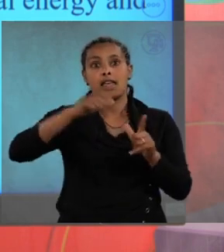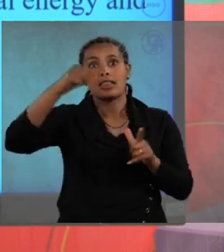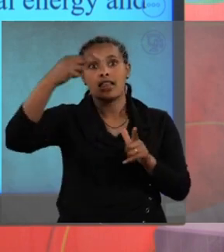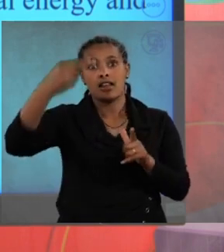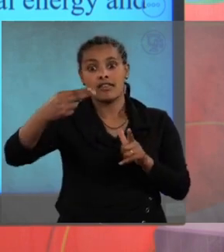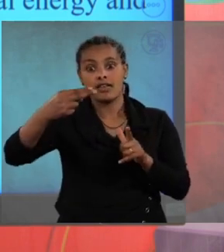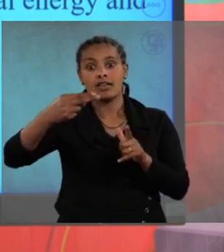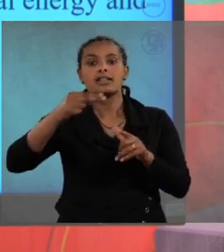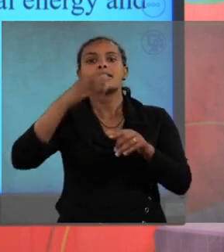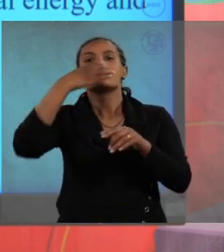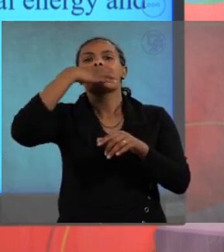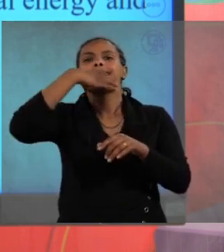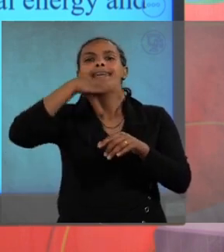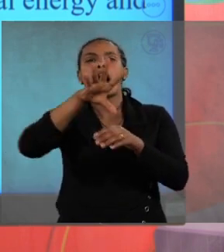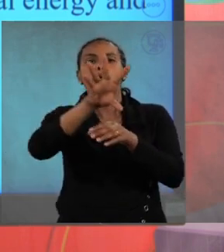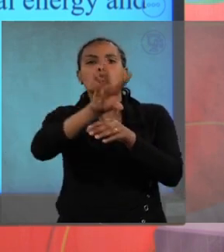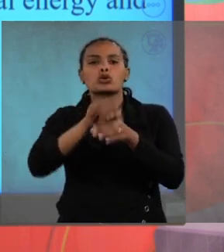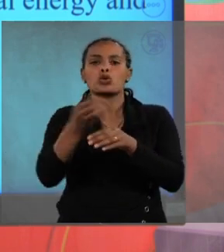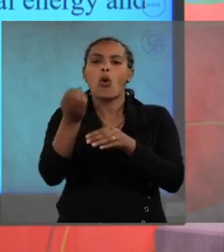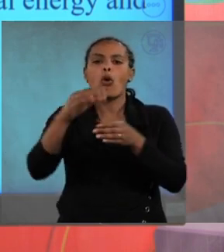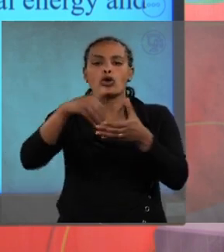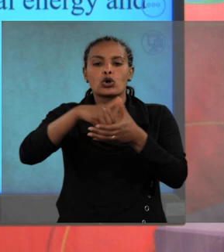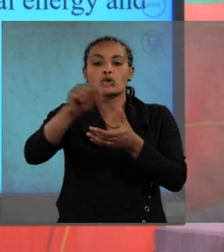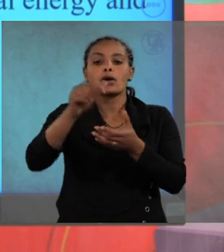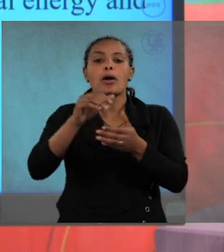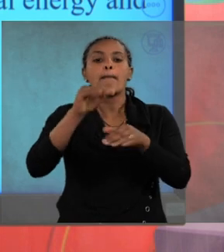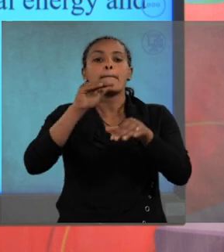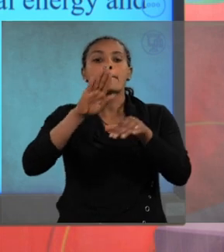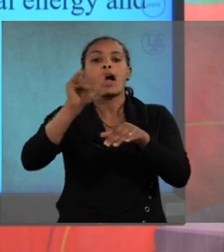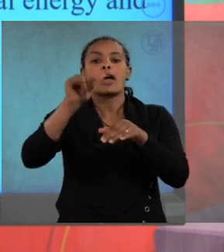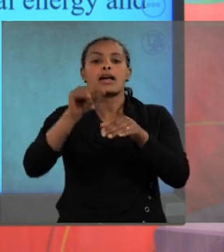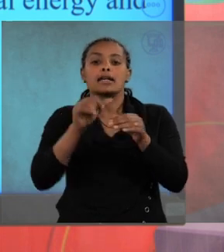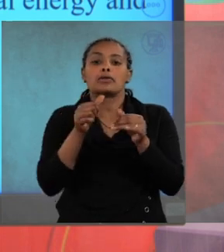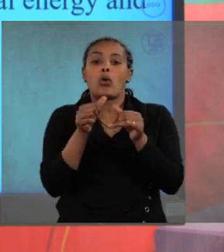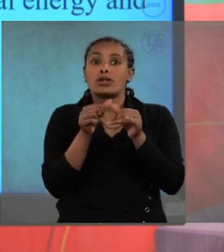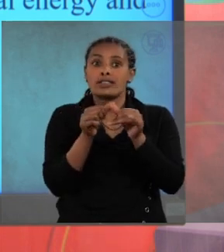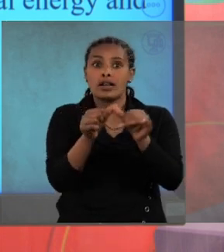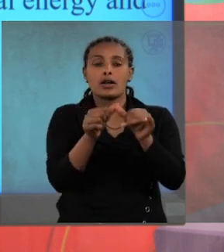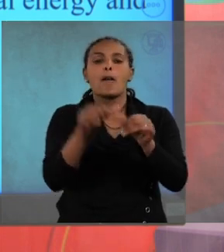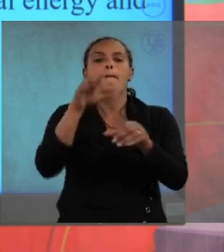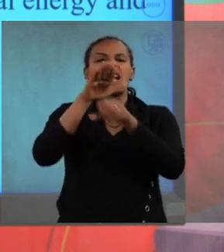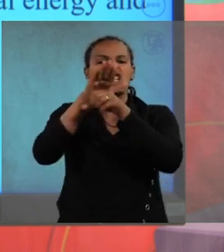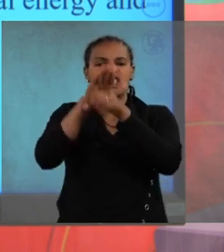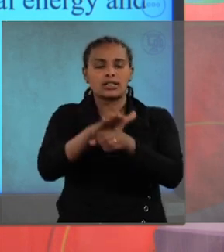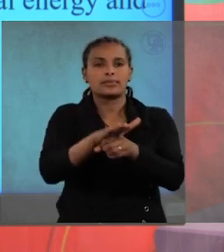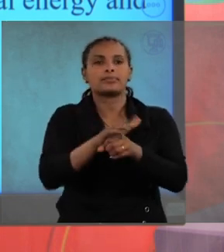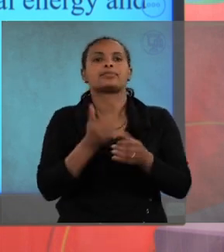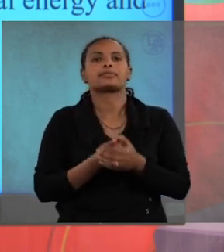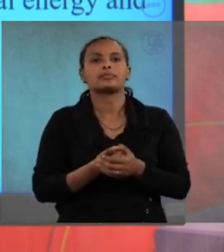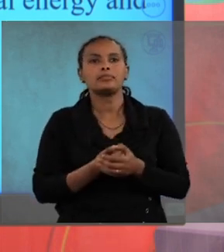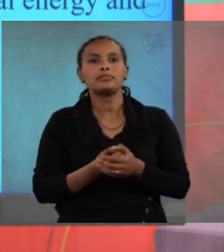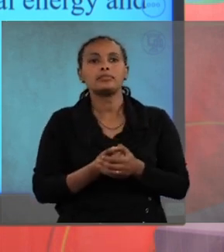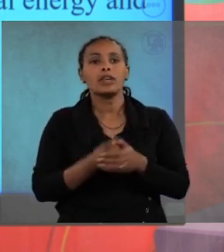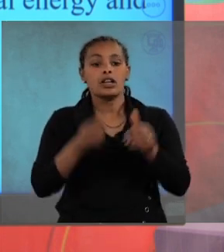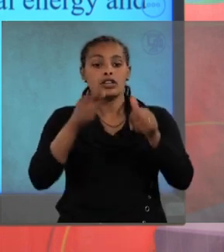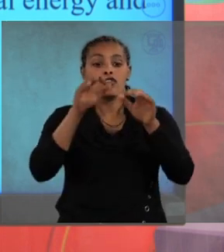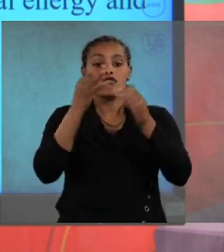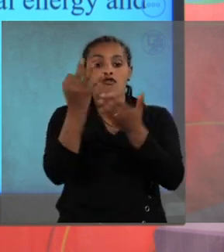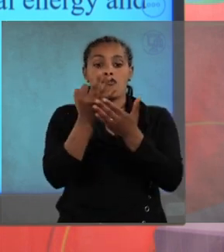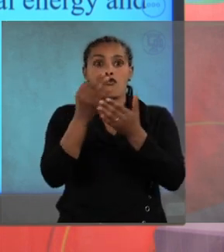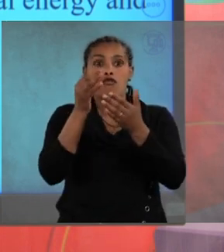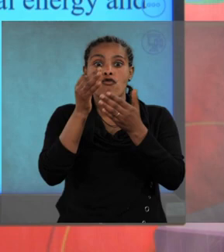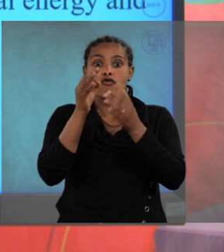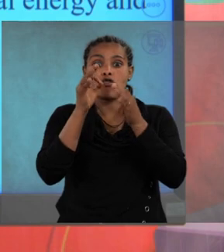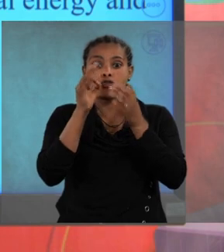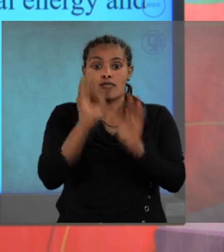heat absorbed or released by a system at constant pressure. The formal definition